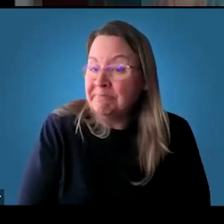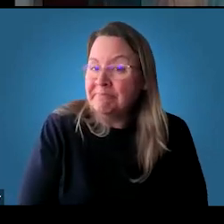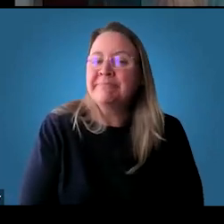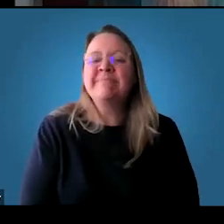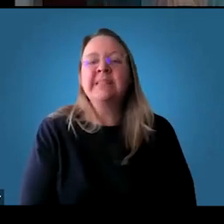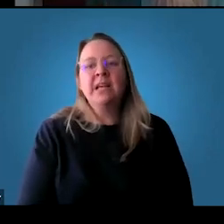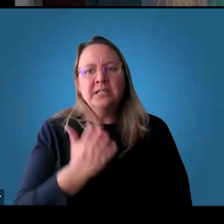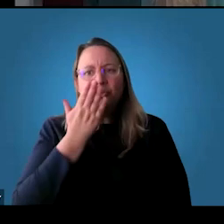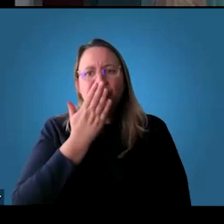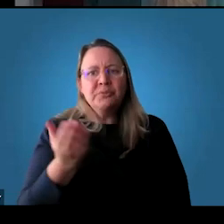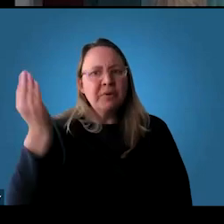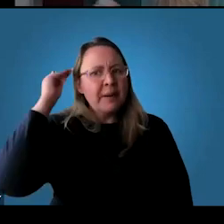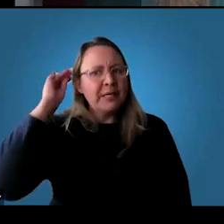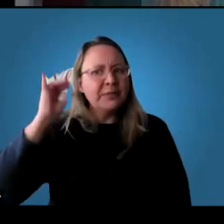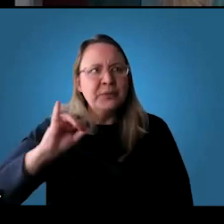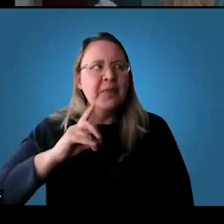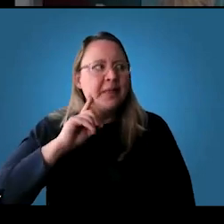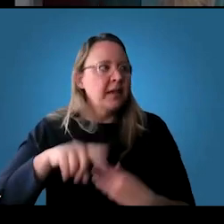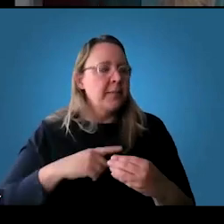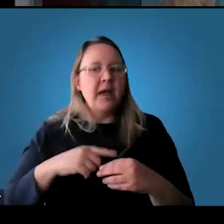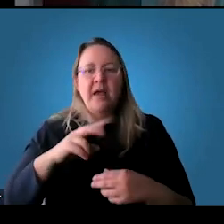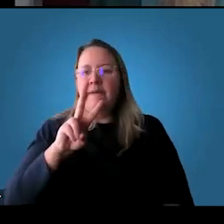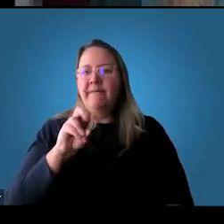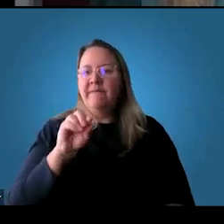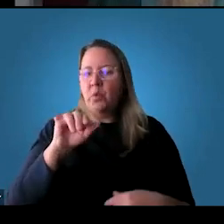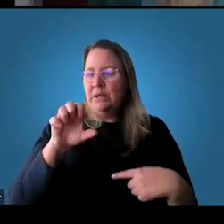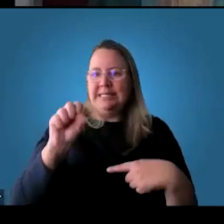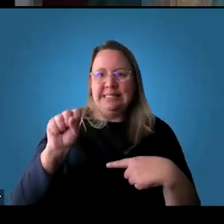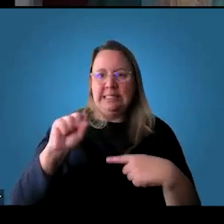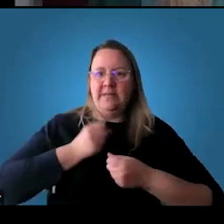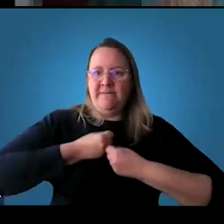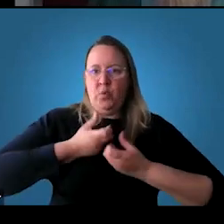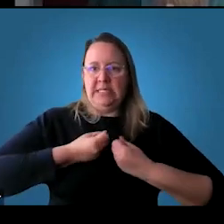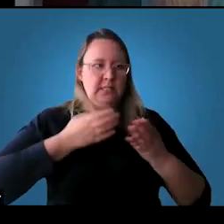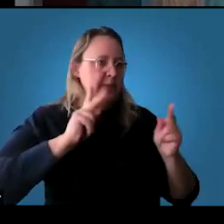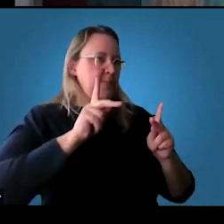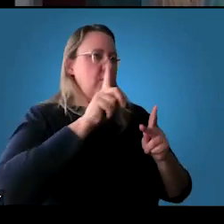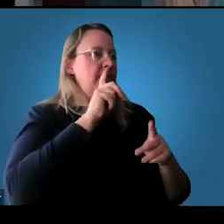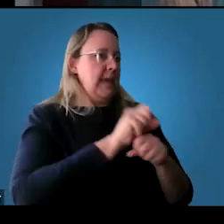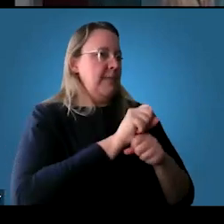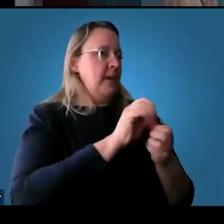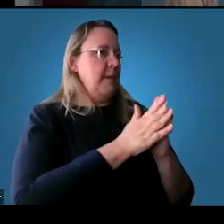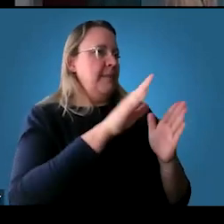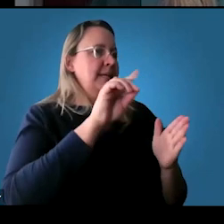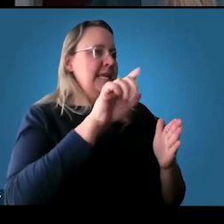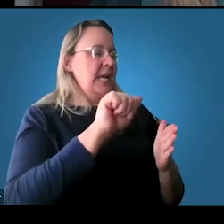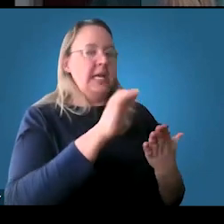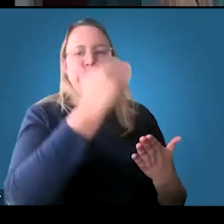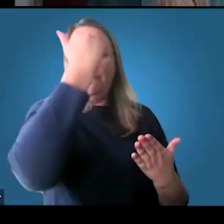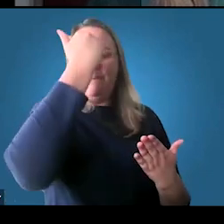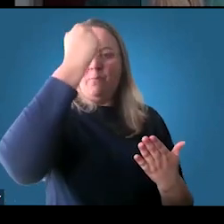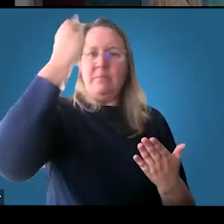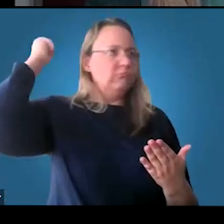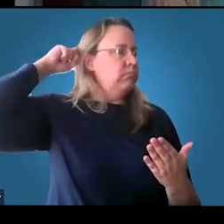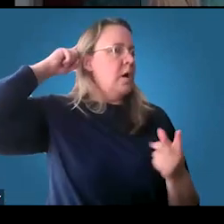a good reminder that when we think of voices as data, it's critical that we be mindful of whose